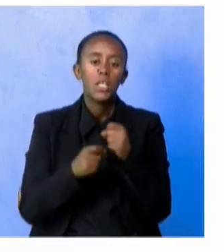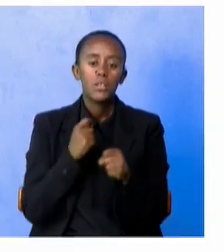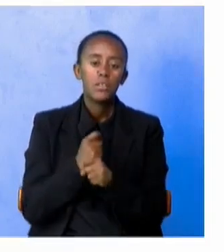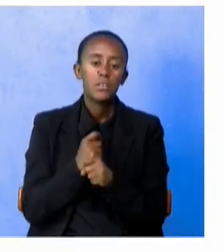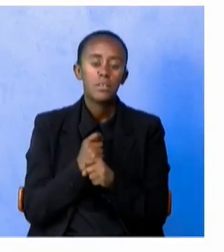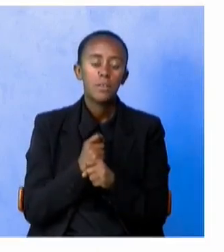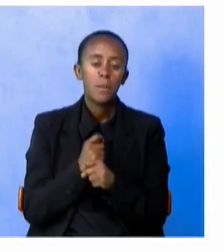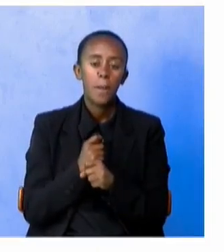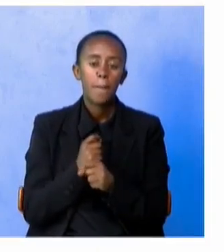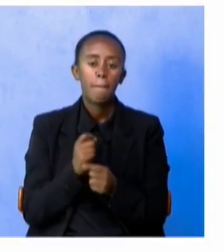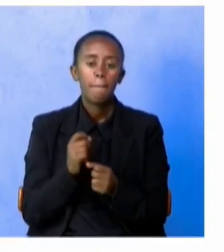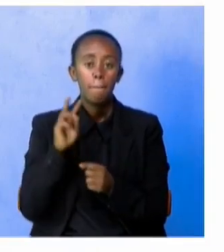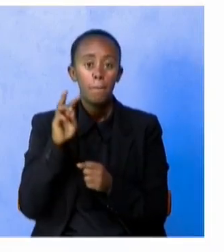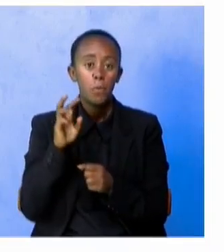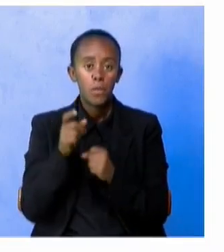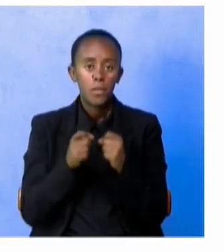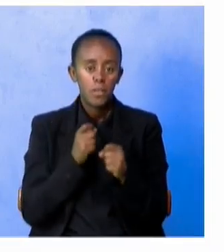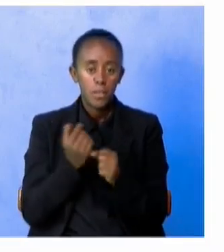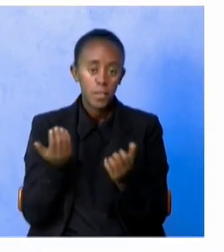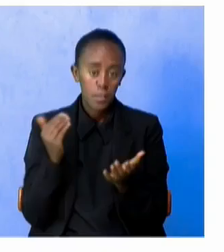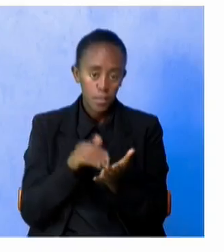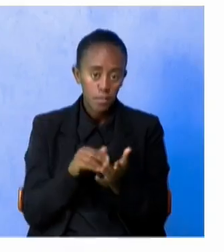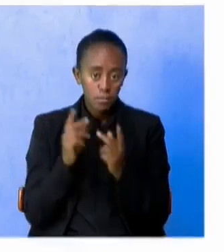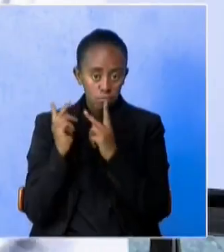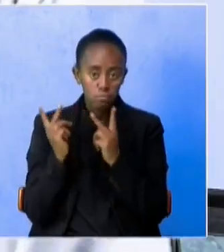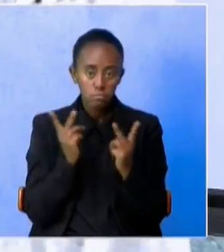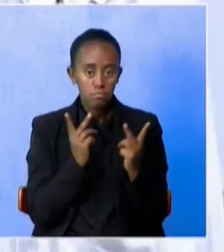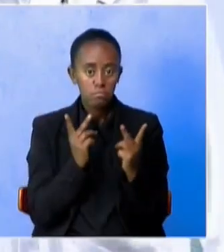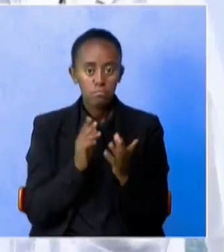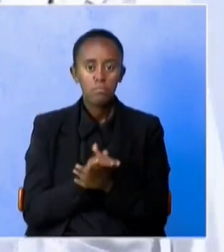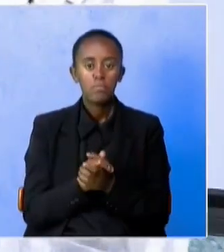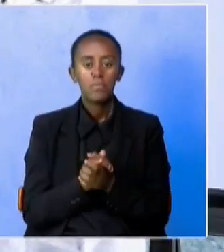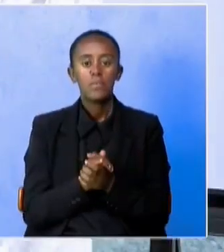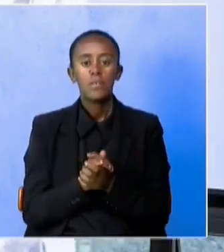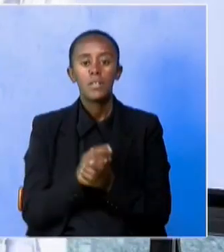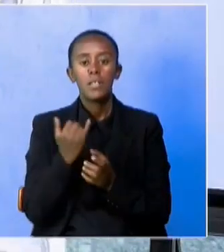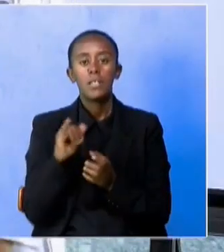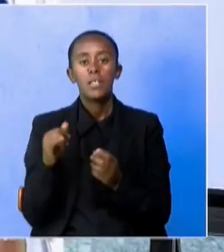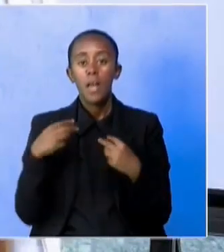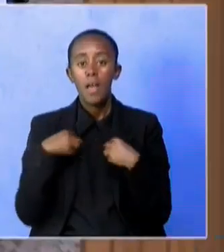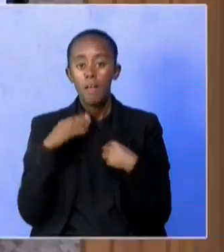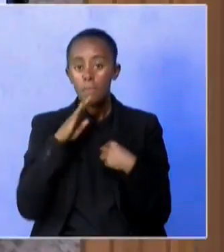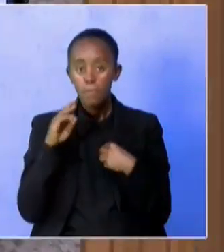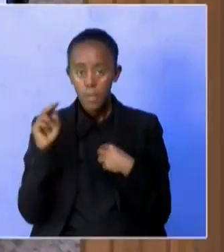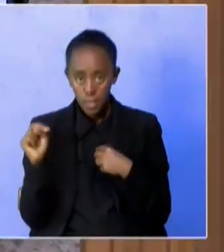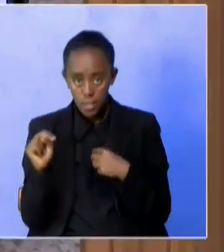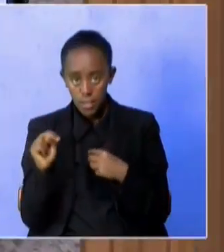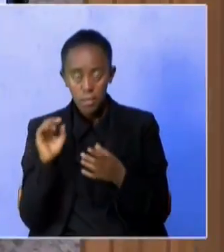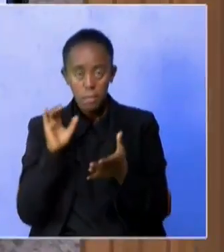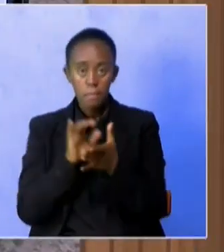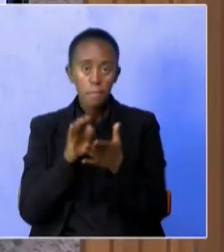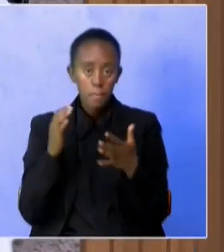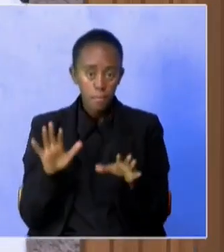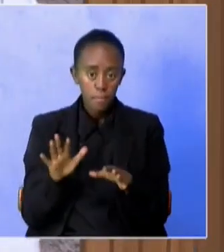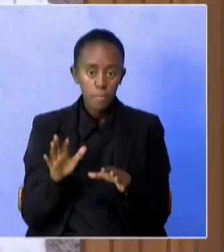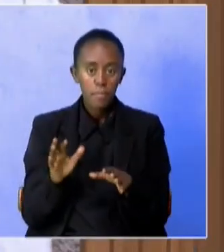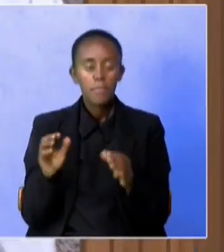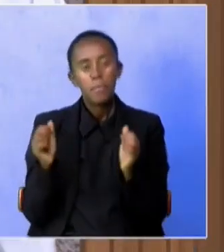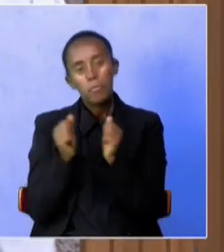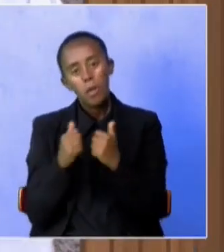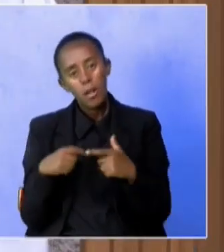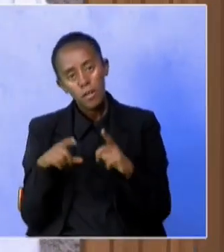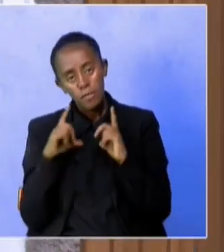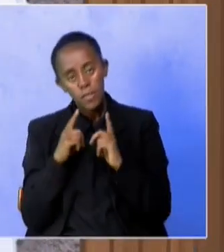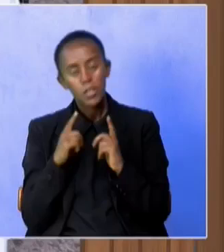Again, if you see here, they have been married and they have been living together for a long time.